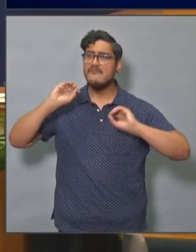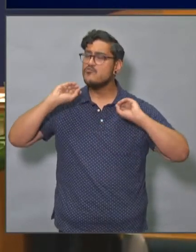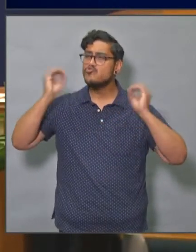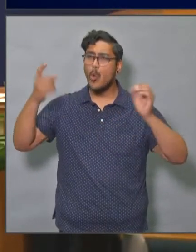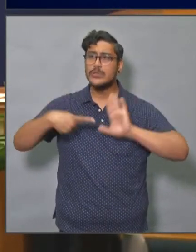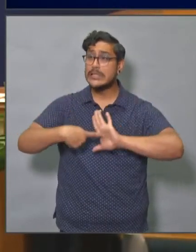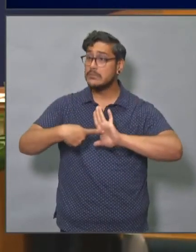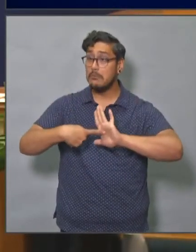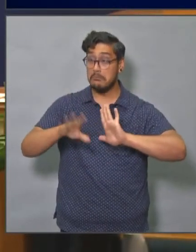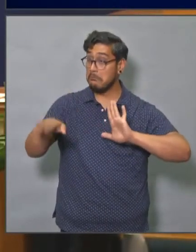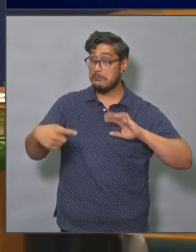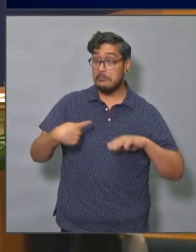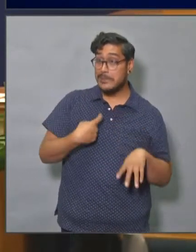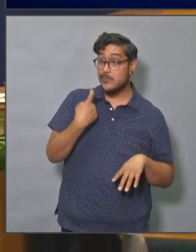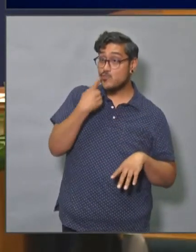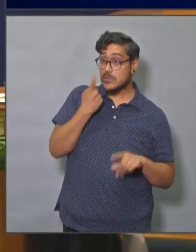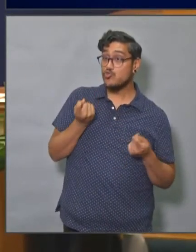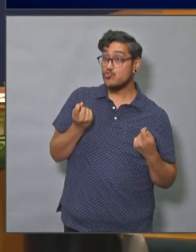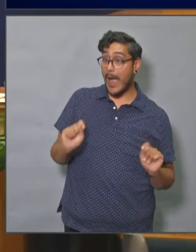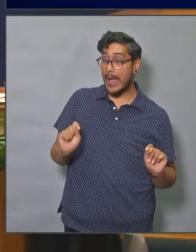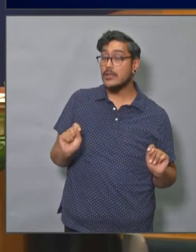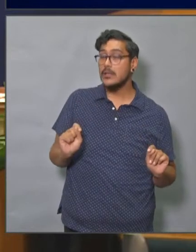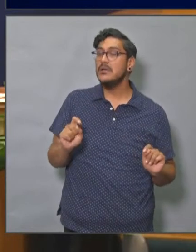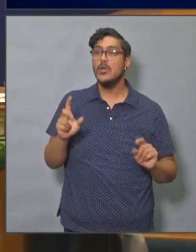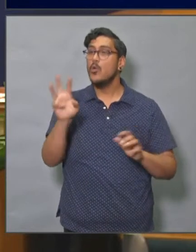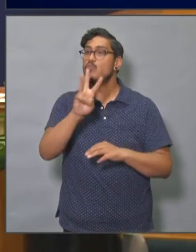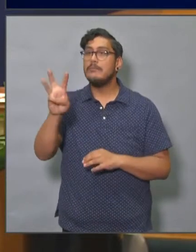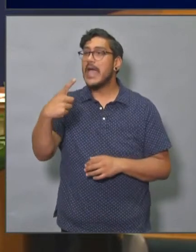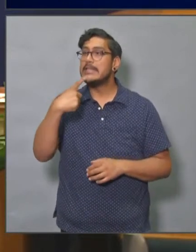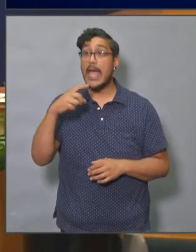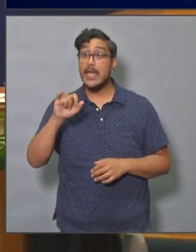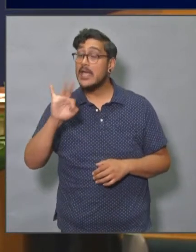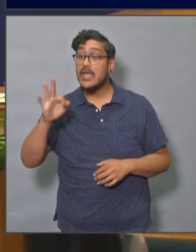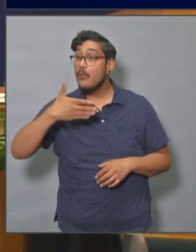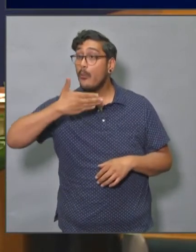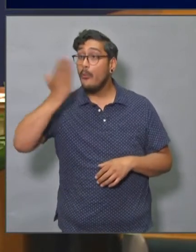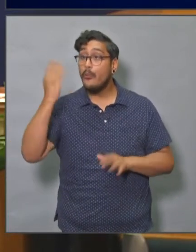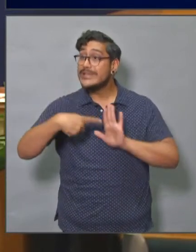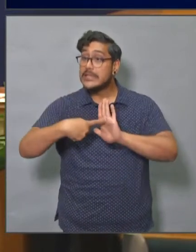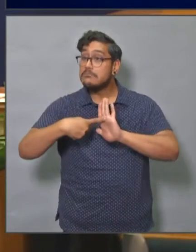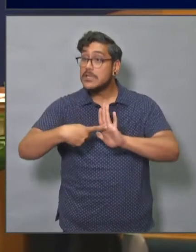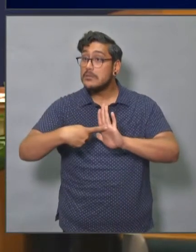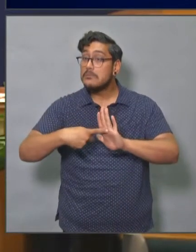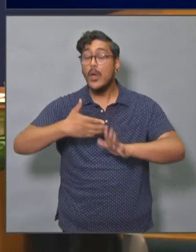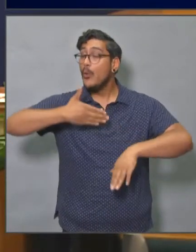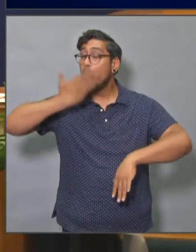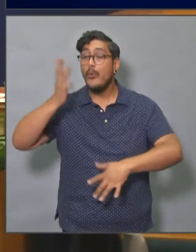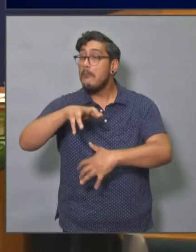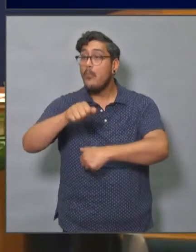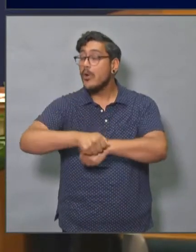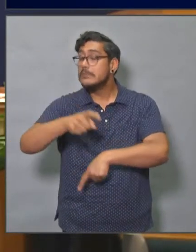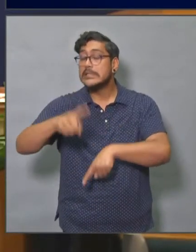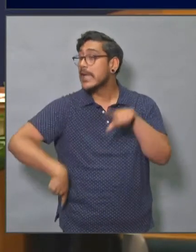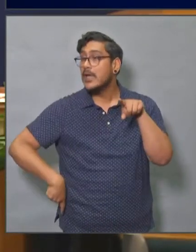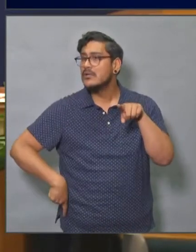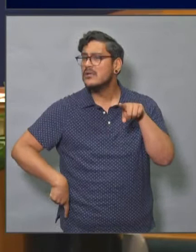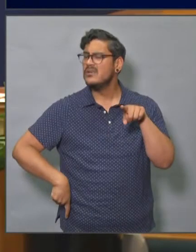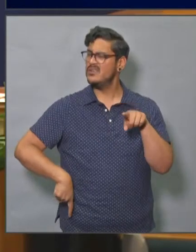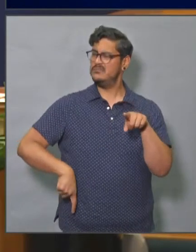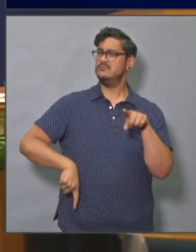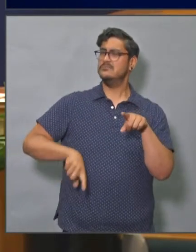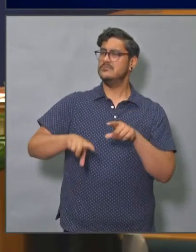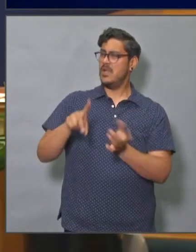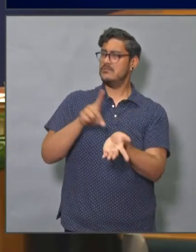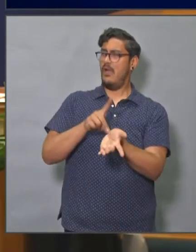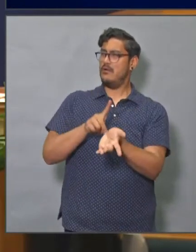tried and it wouldn't let me. The website says if you don't have symptoms, there are no appointments available. Dr. Ferrer, if you could please explain